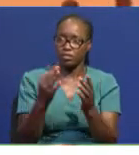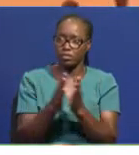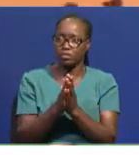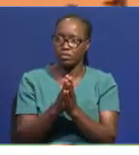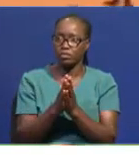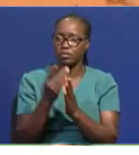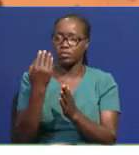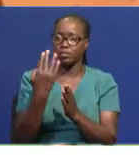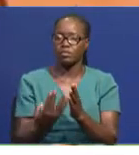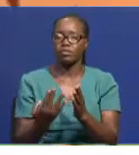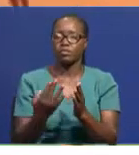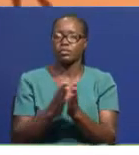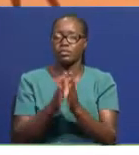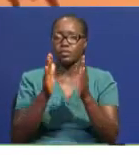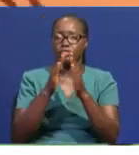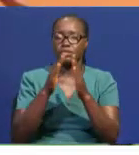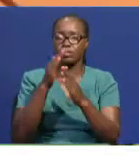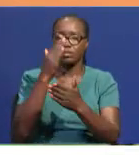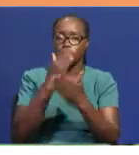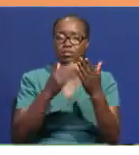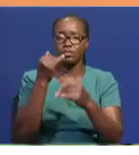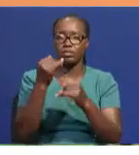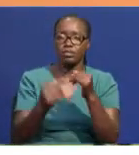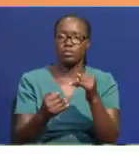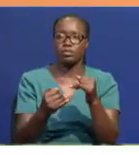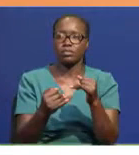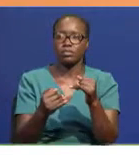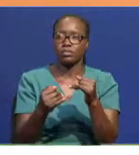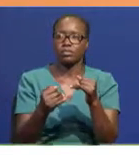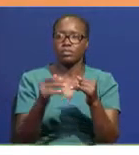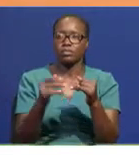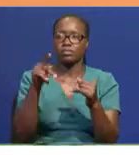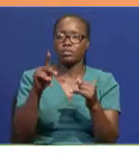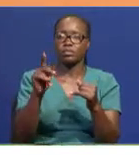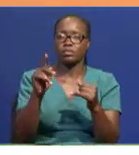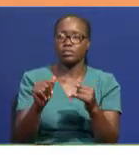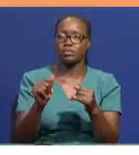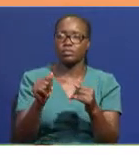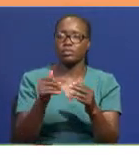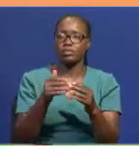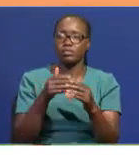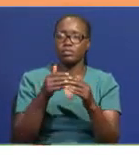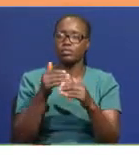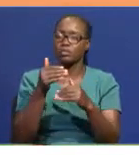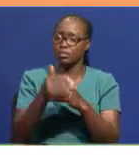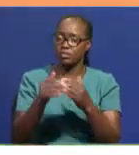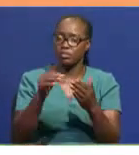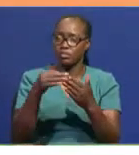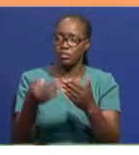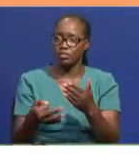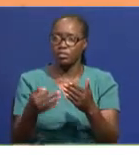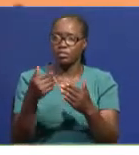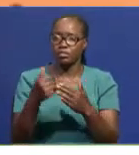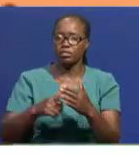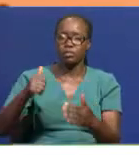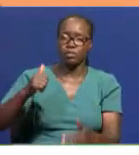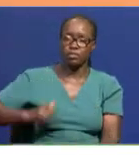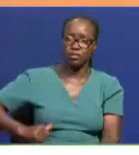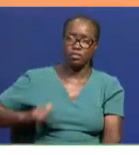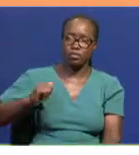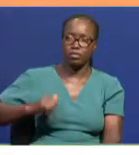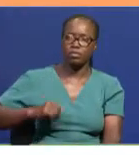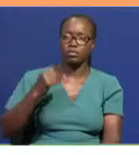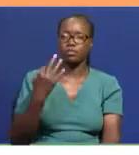Cairo to progress to the semifinals. Compatriots KPA failed to go past Blida Sport from Algeria, going down